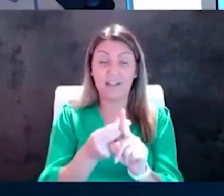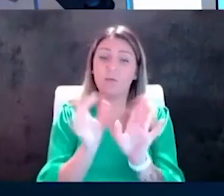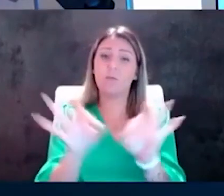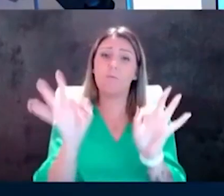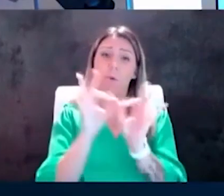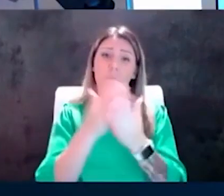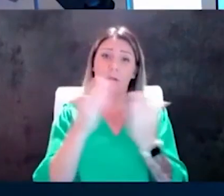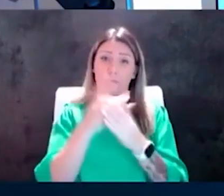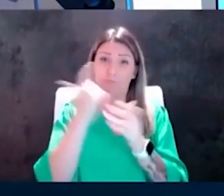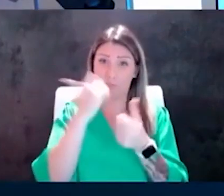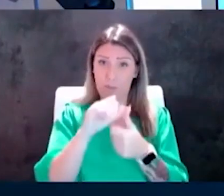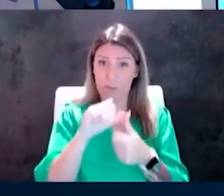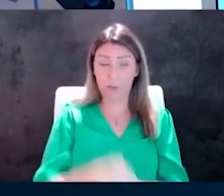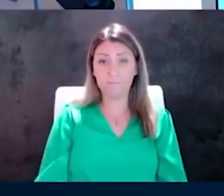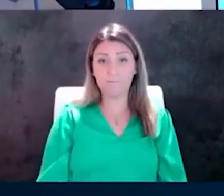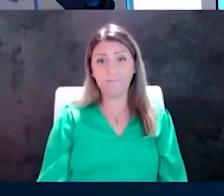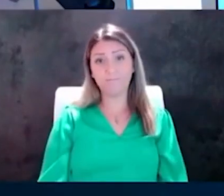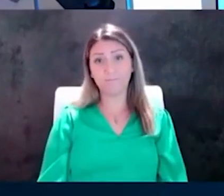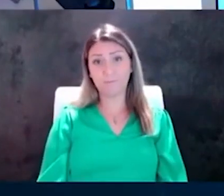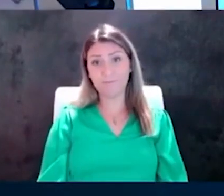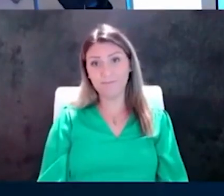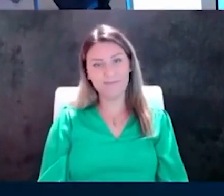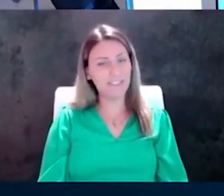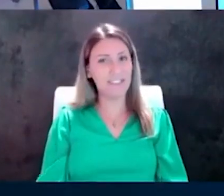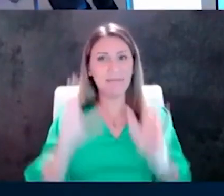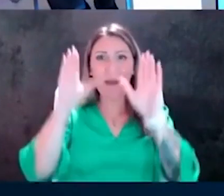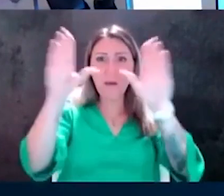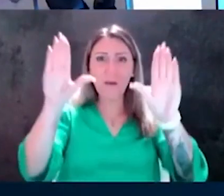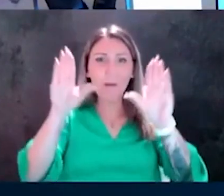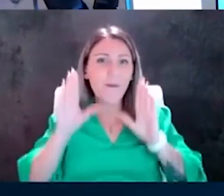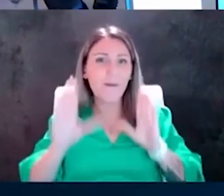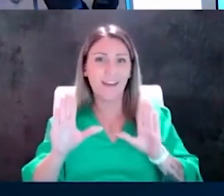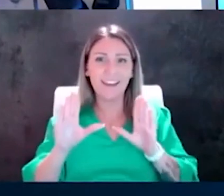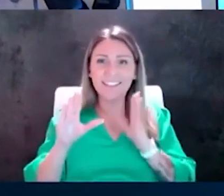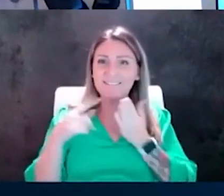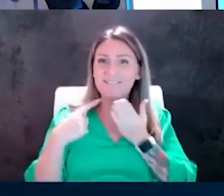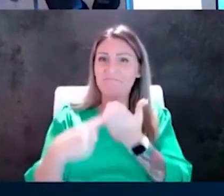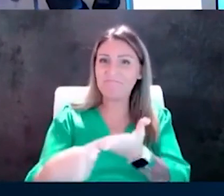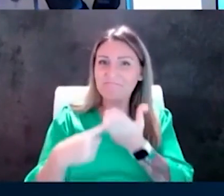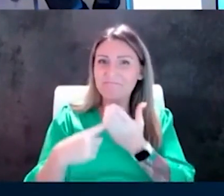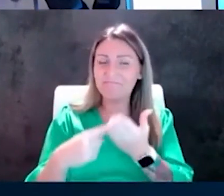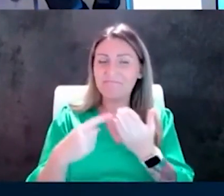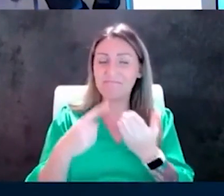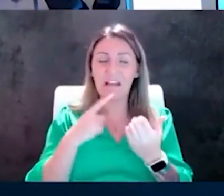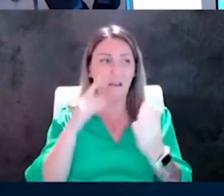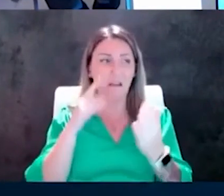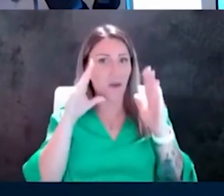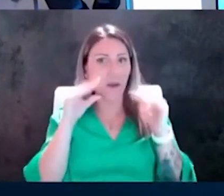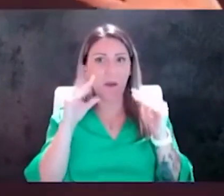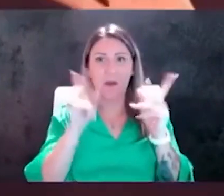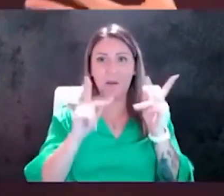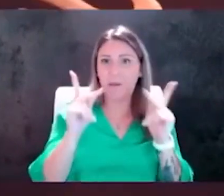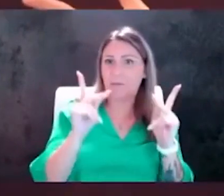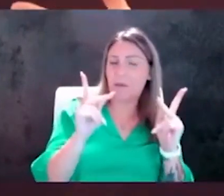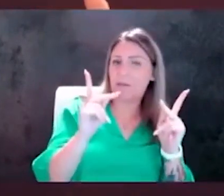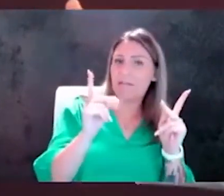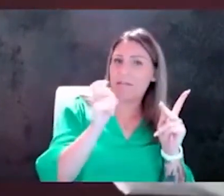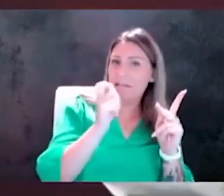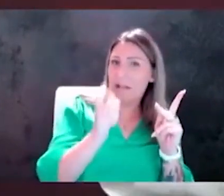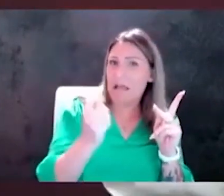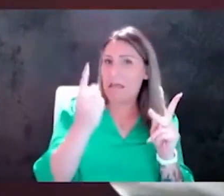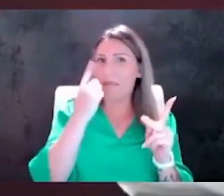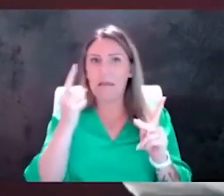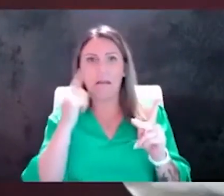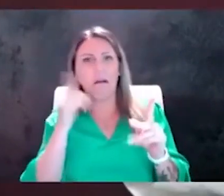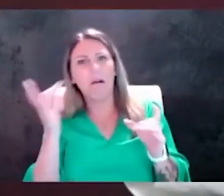All right. Well, this has been a great discussion, and what I would hope is that people don't think we're just trying to be the doomsday doctors. How